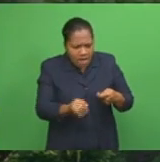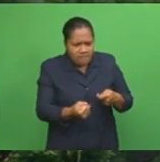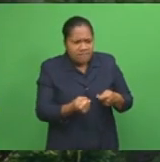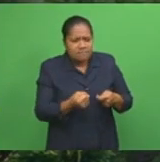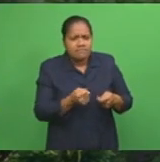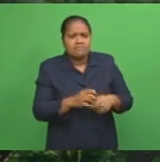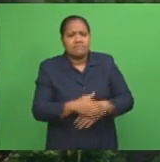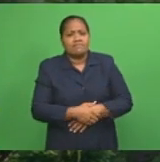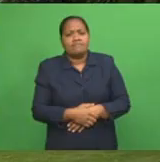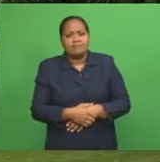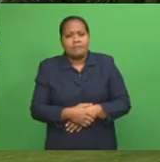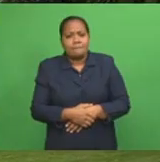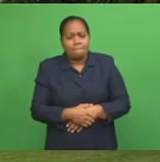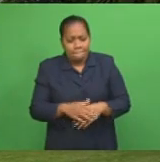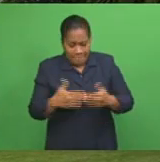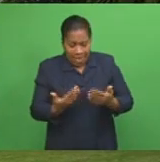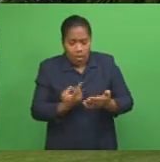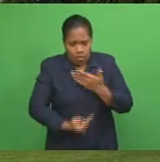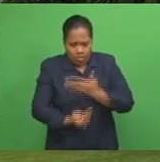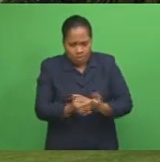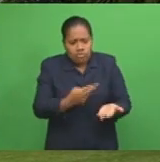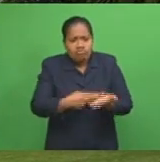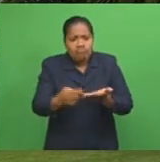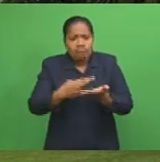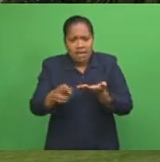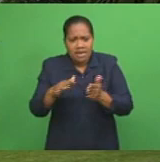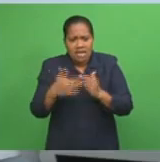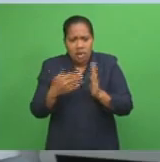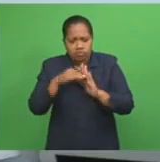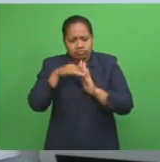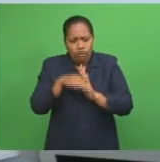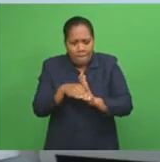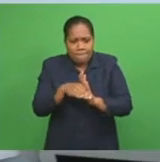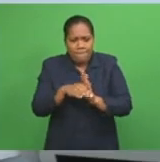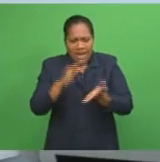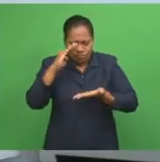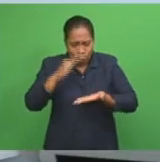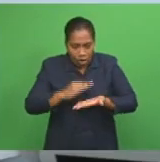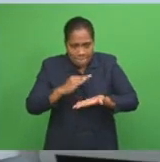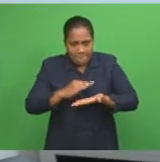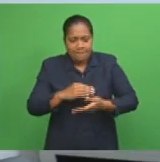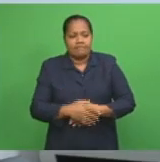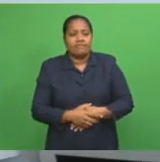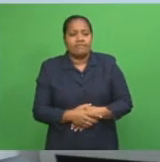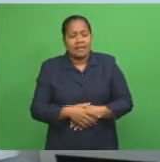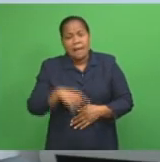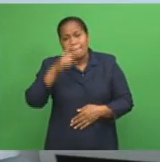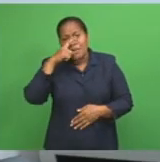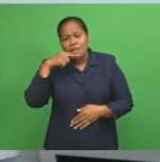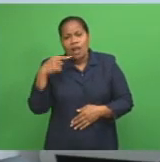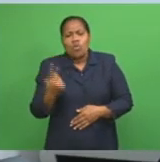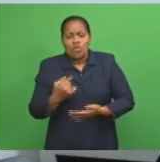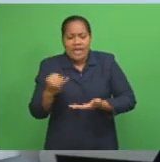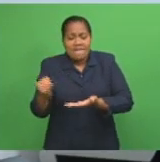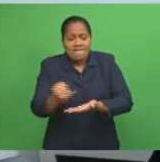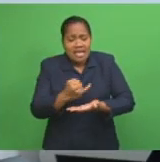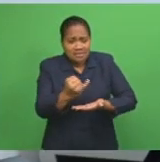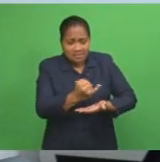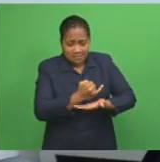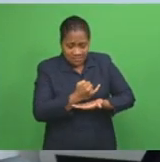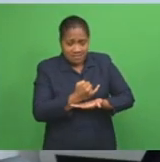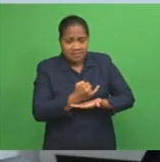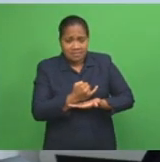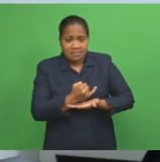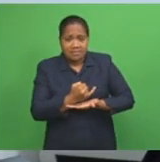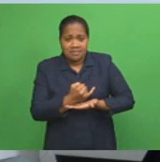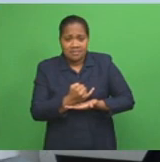now, and the rents have dropped significantly. The people who were investing on high